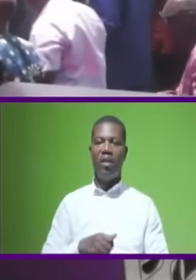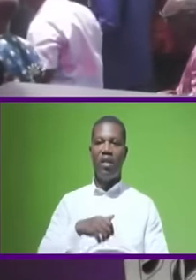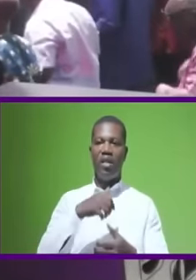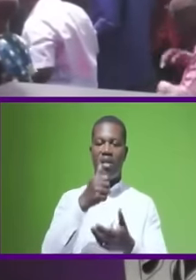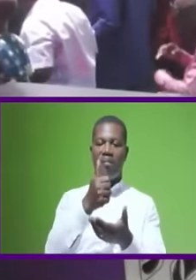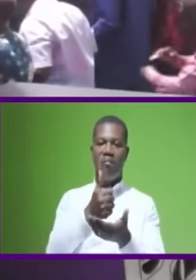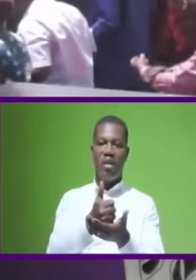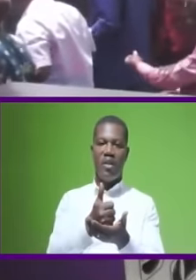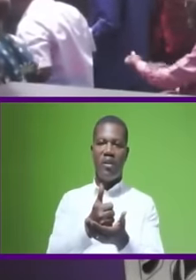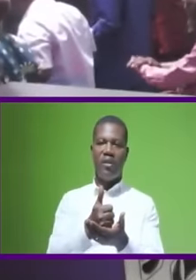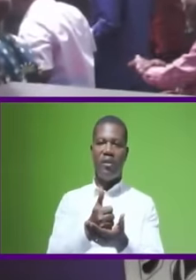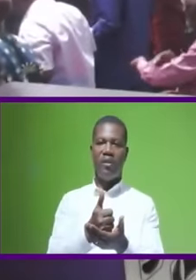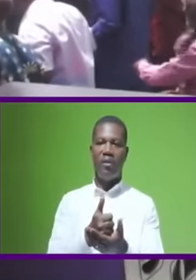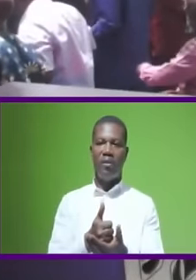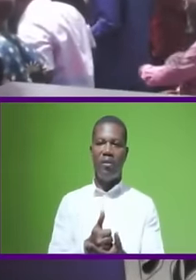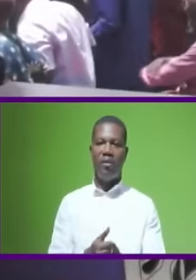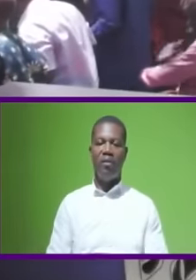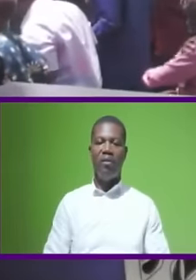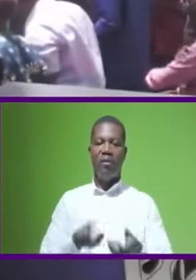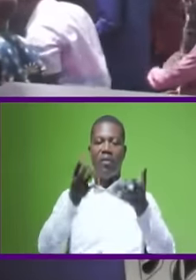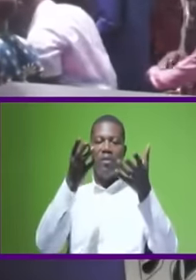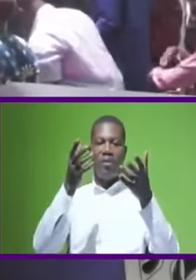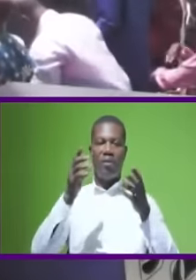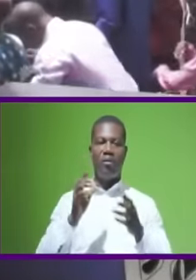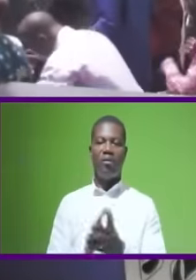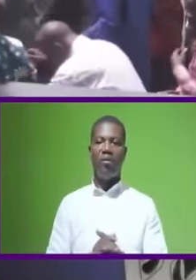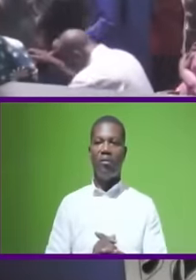Amen. Amen. Fawa dance.